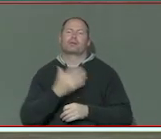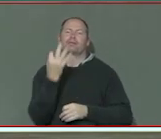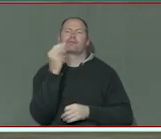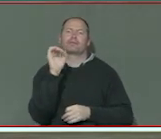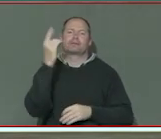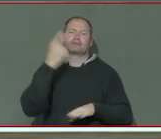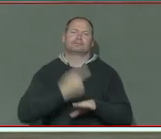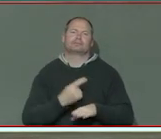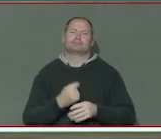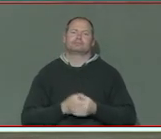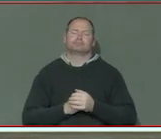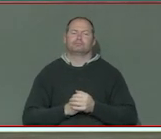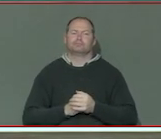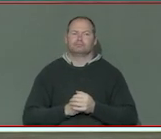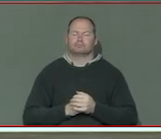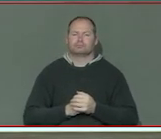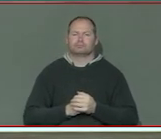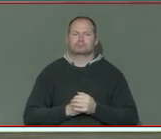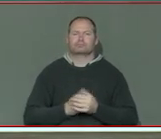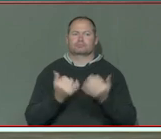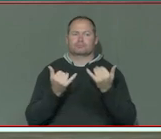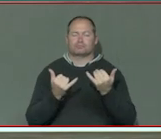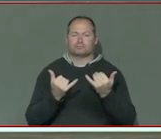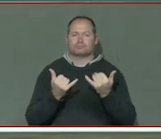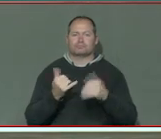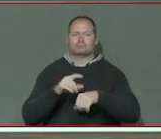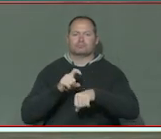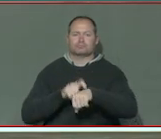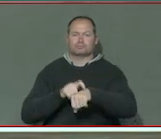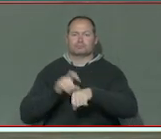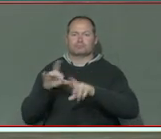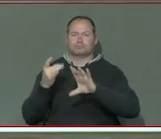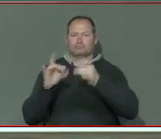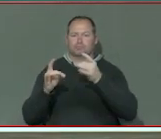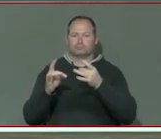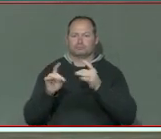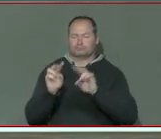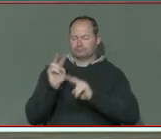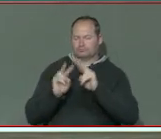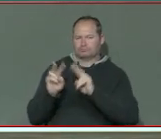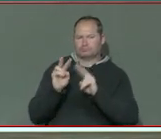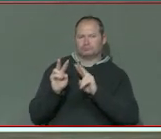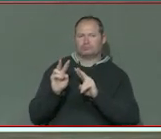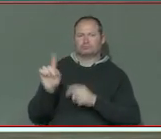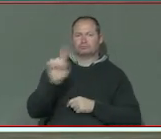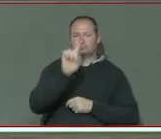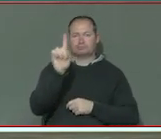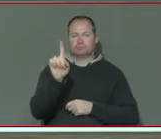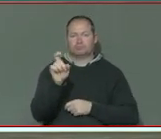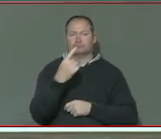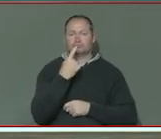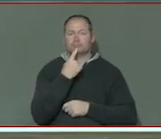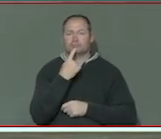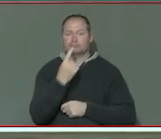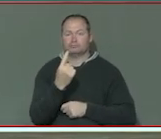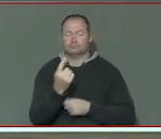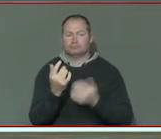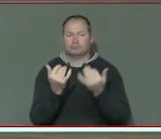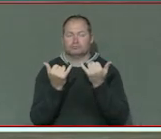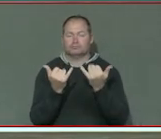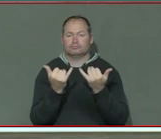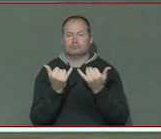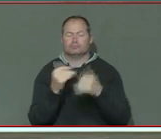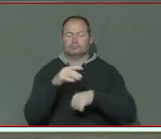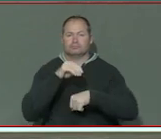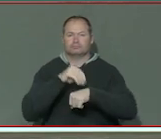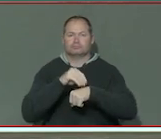right. Now, if you look at this age analysis, the question says, identify two different problems by